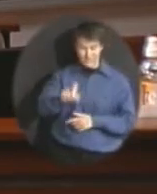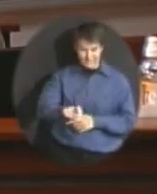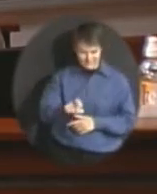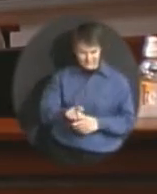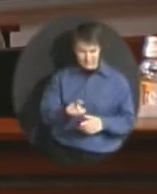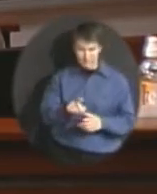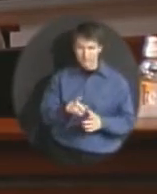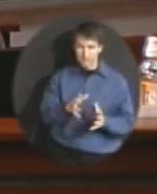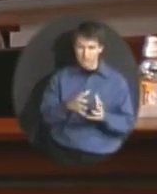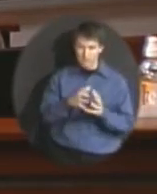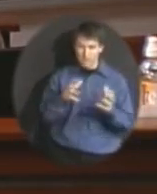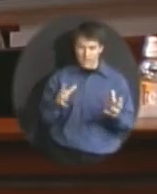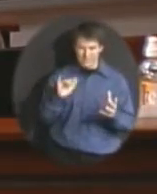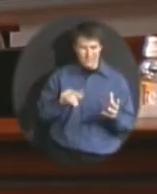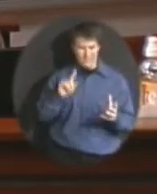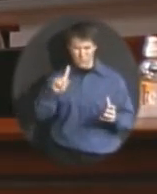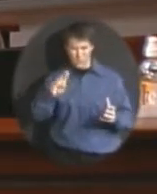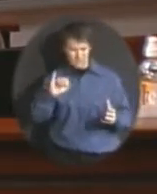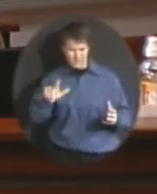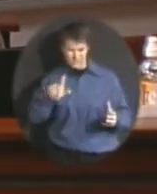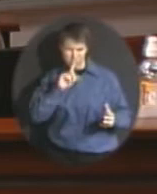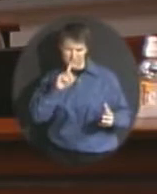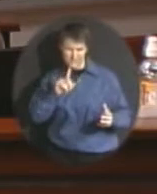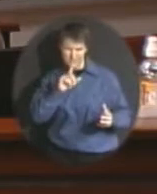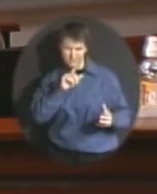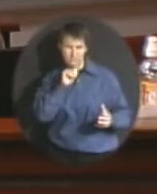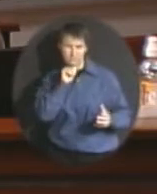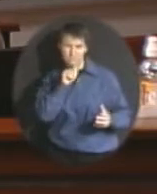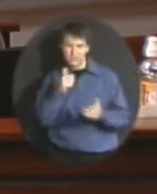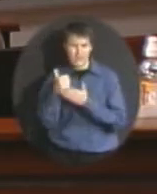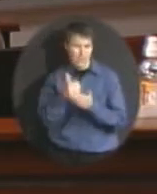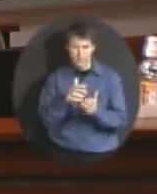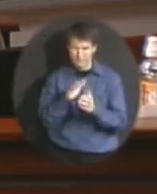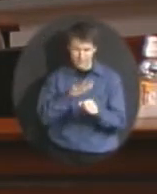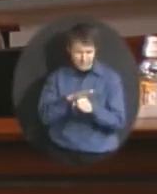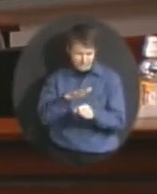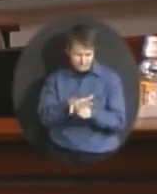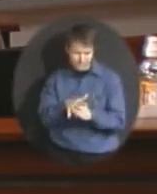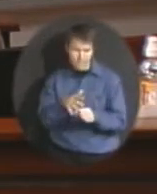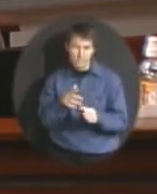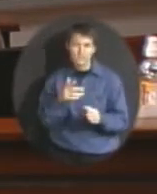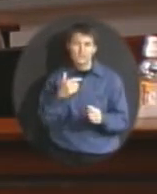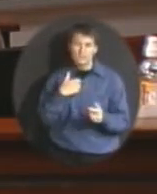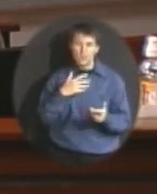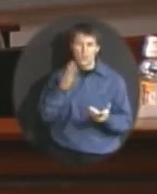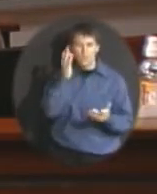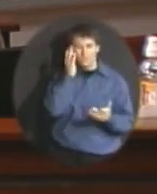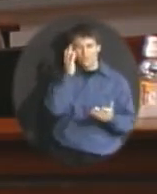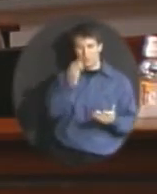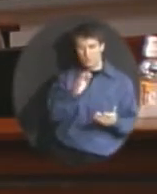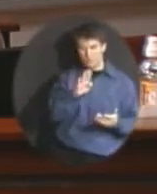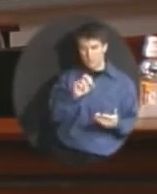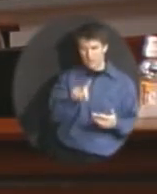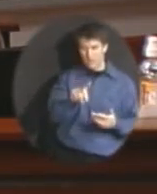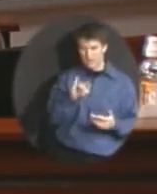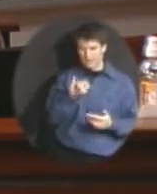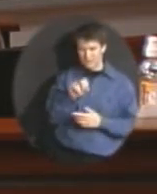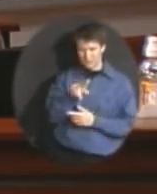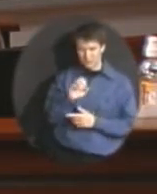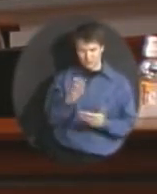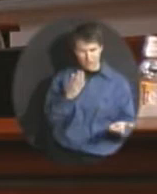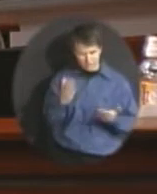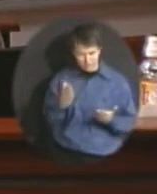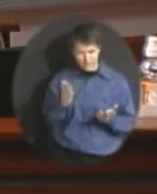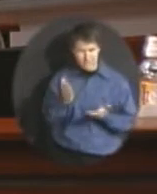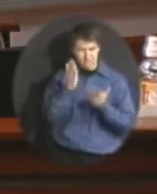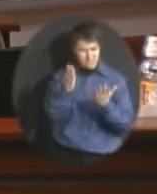enough that the 1 mill wouldn't make that much of an impact. We're going to have to look to a future bond issue sometime down the road But as you